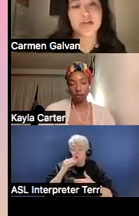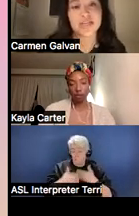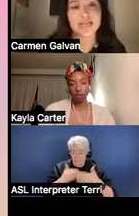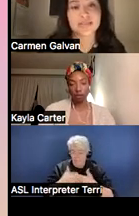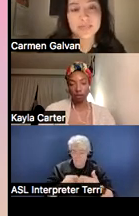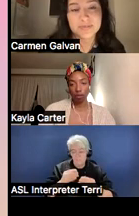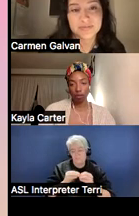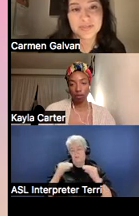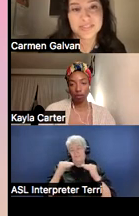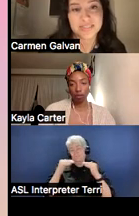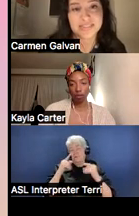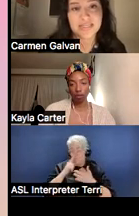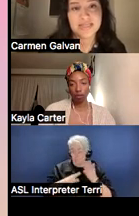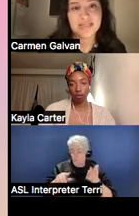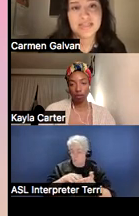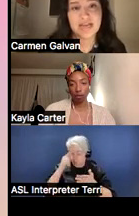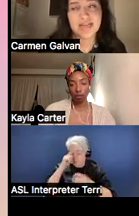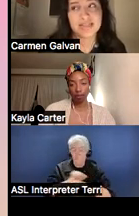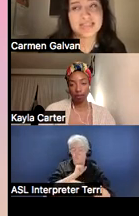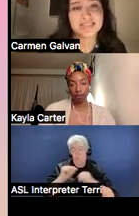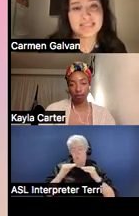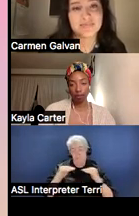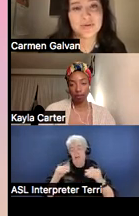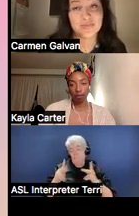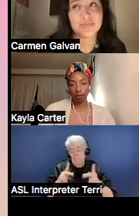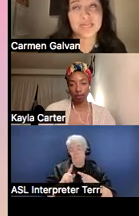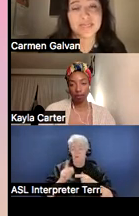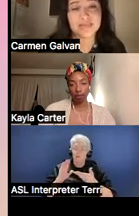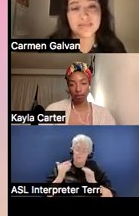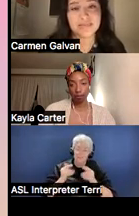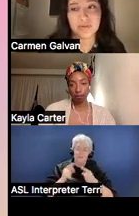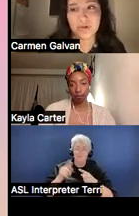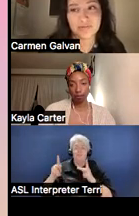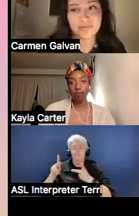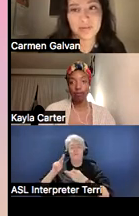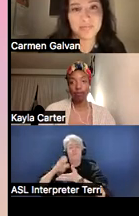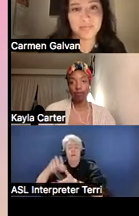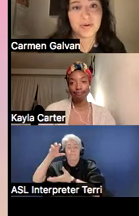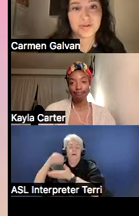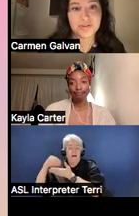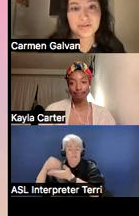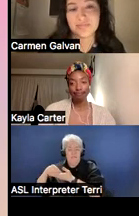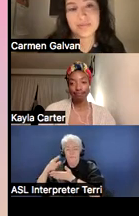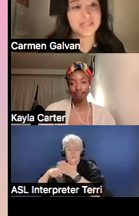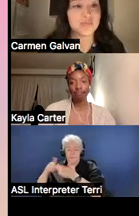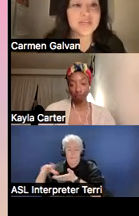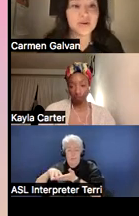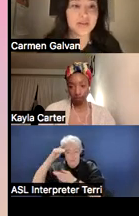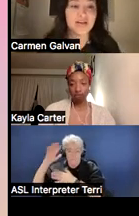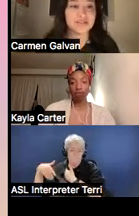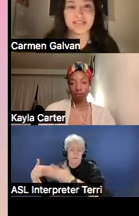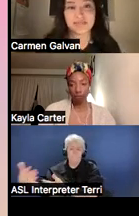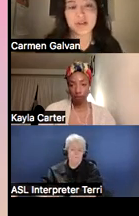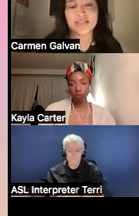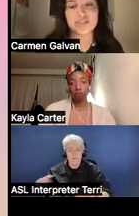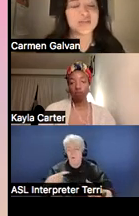as working class people versus the lessons that folks with money learn from birth, because we don't